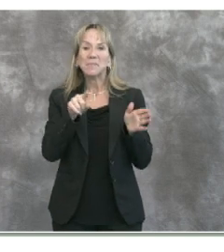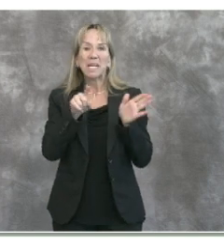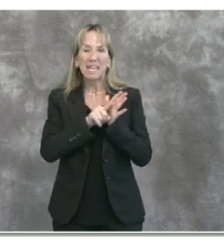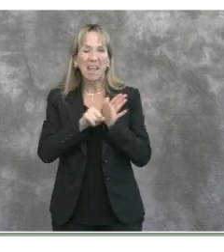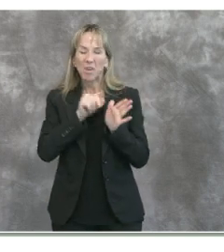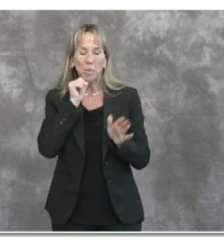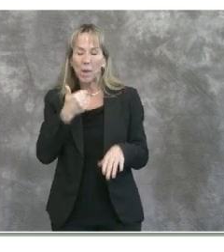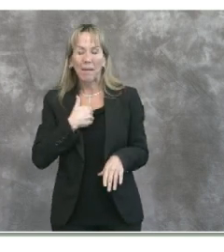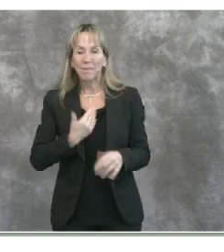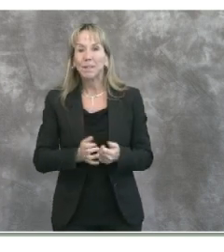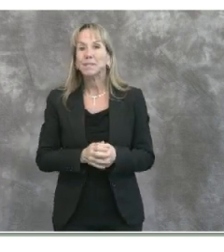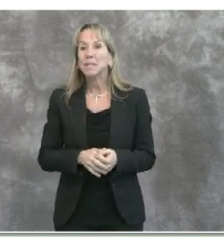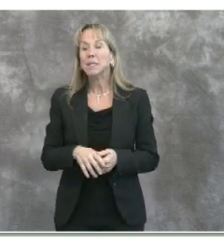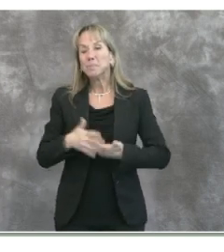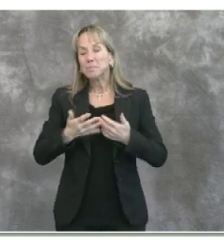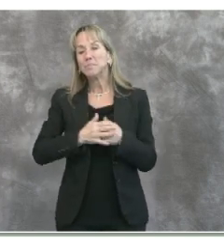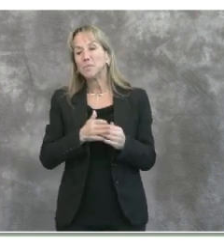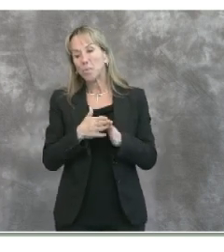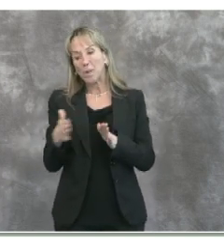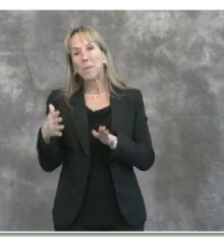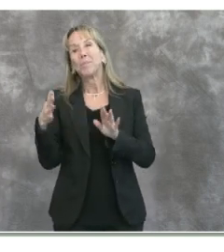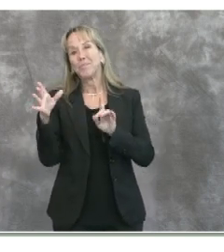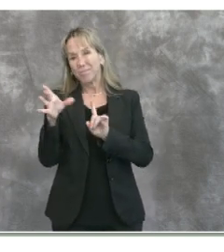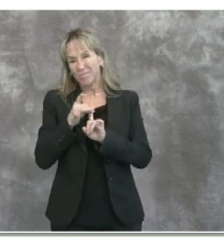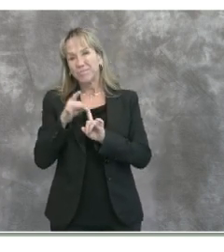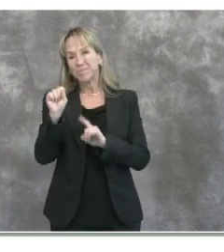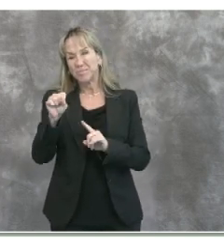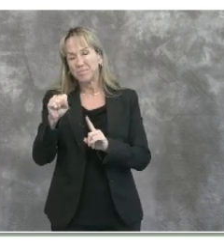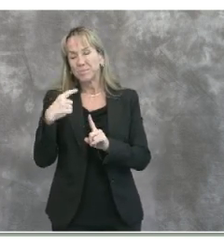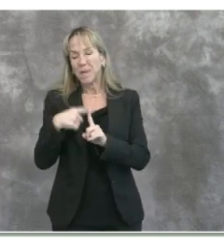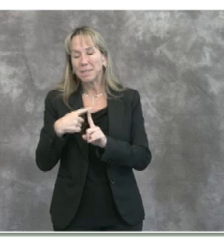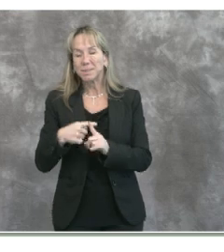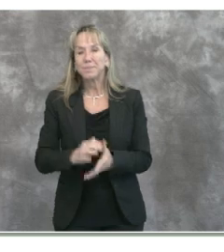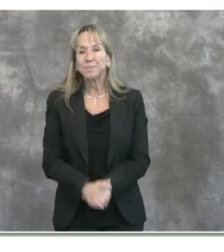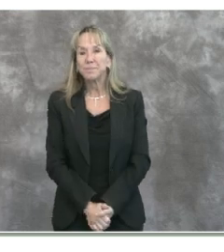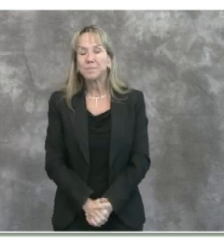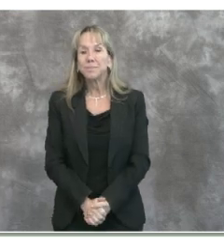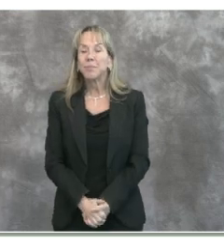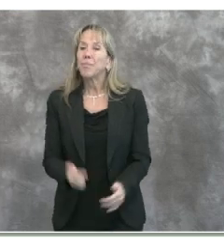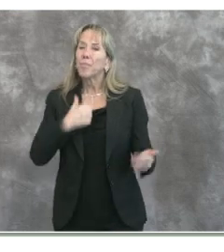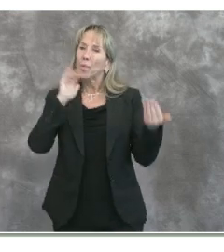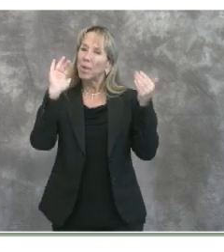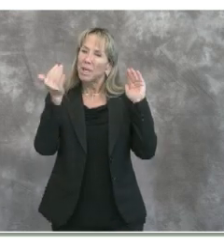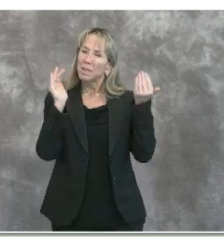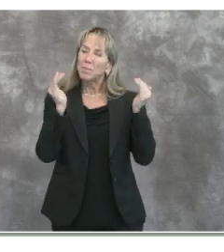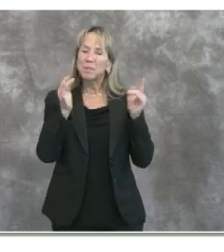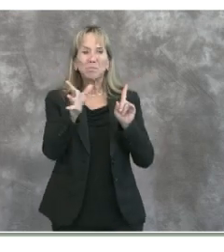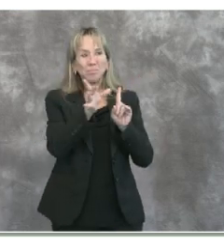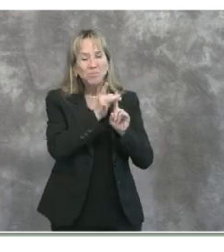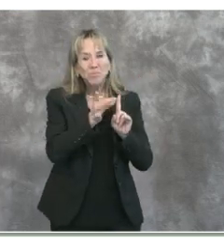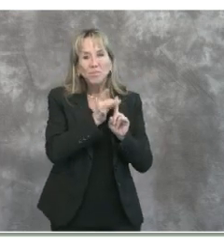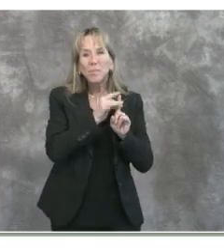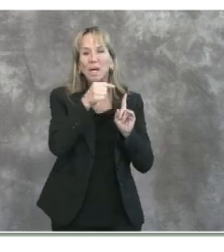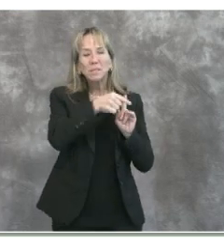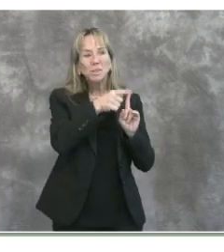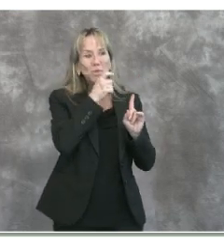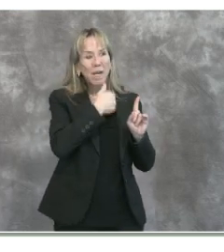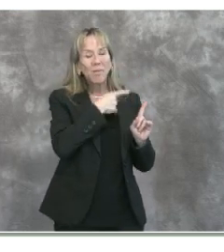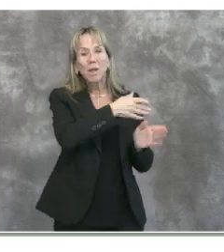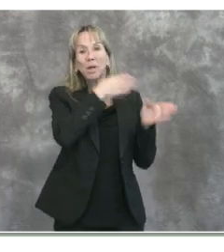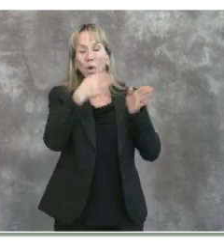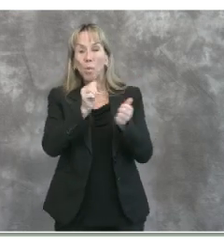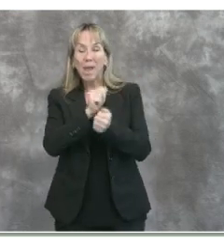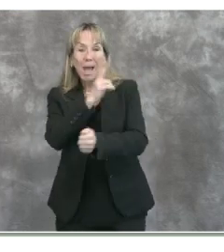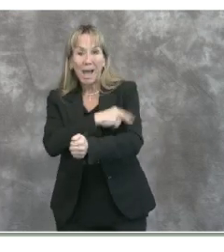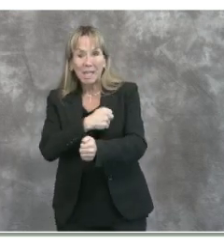negative, about 7% are positive. Our comparison of positives, estimated recoveries, hospitalizations, ICUs,